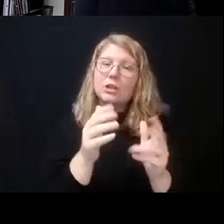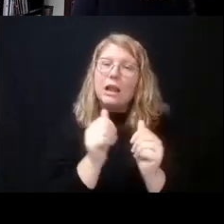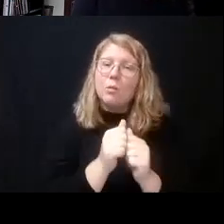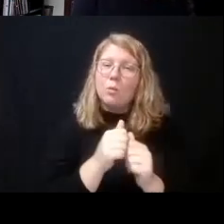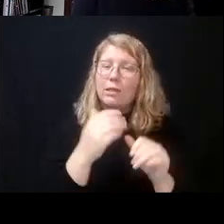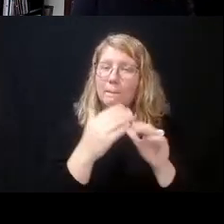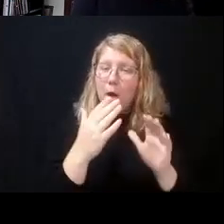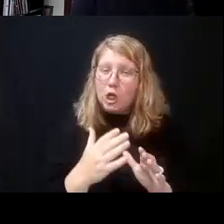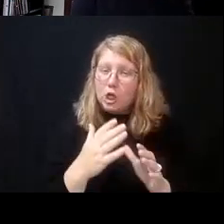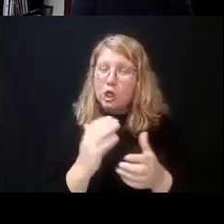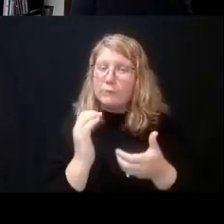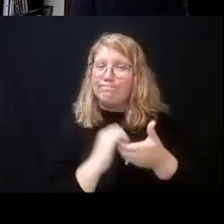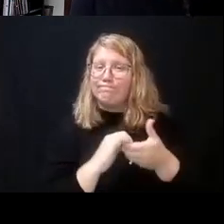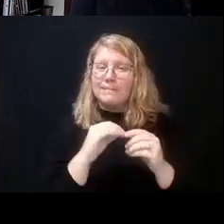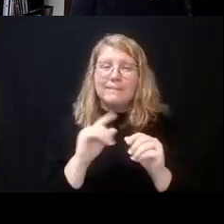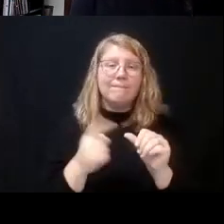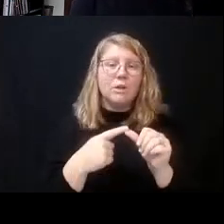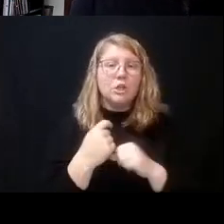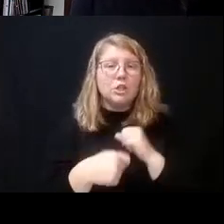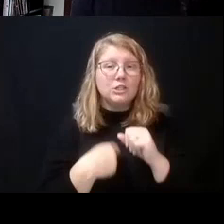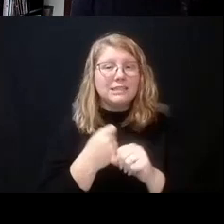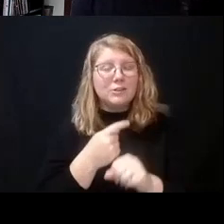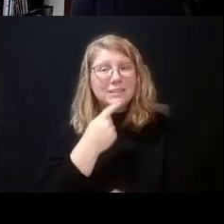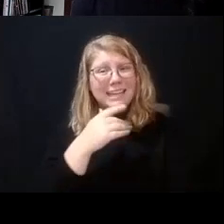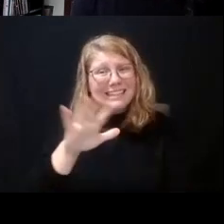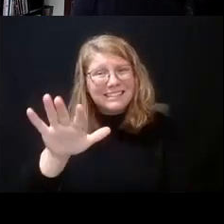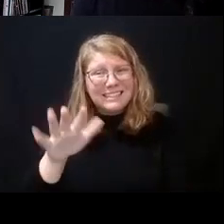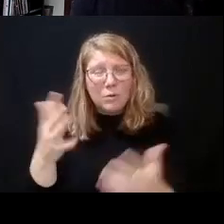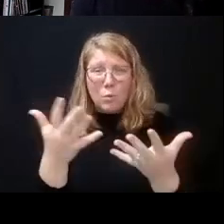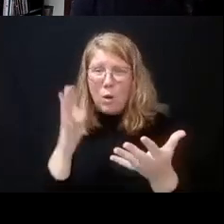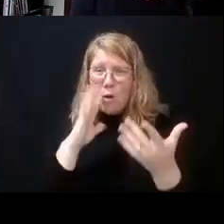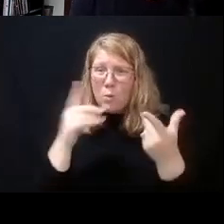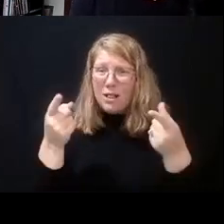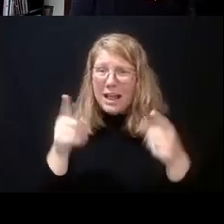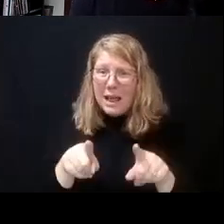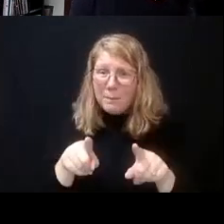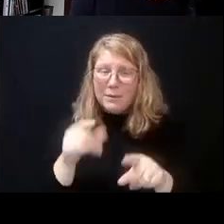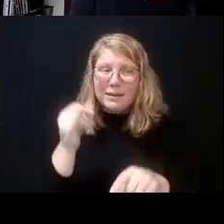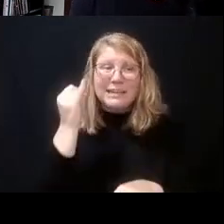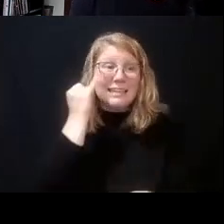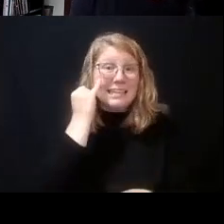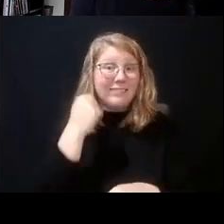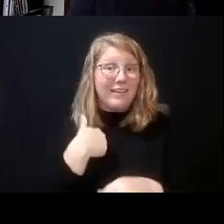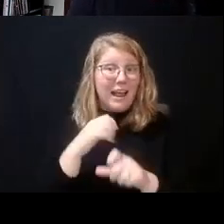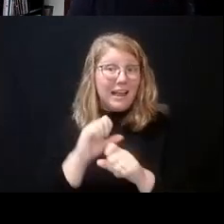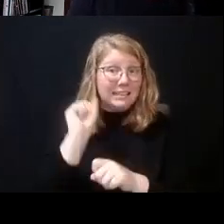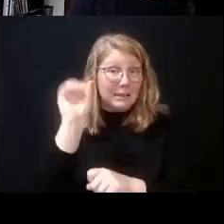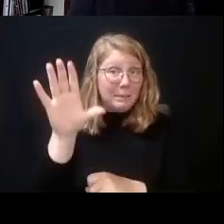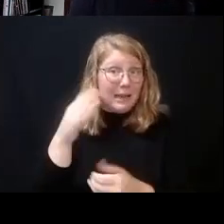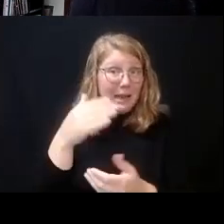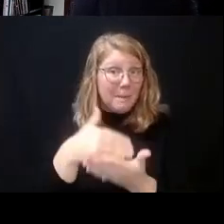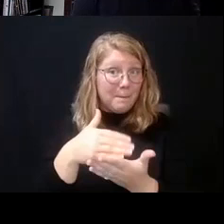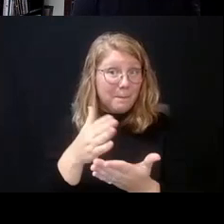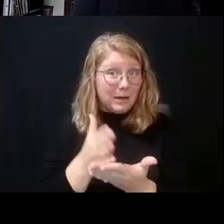partners in that first year to say, hey, you know, what would happen if I submitted a budget to you